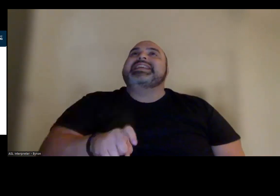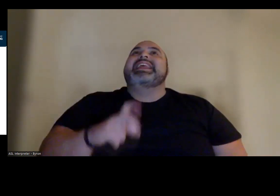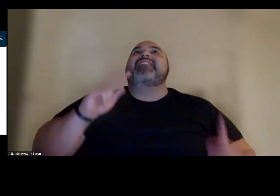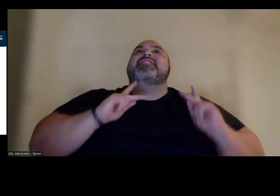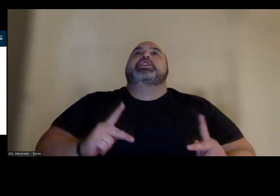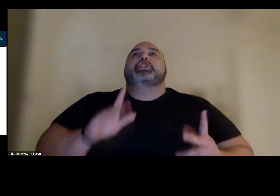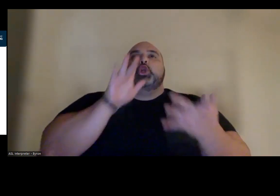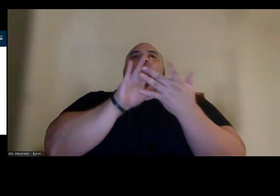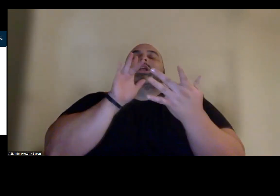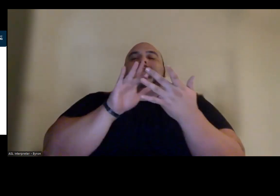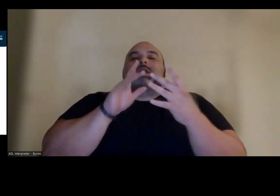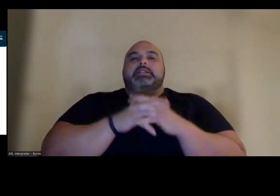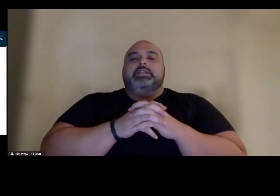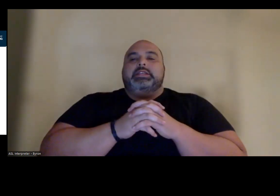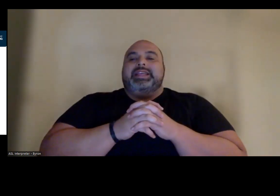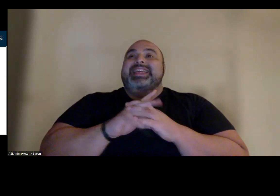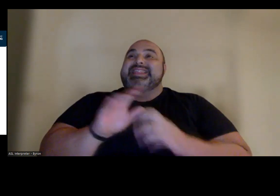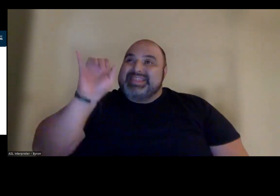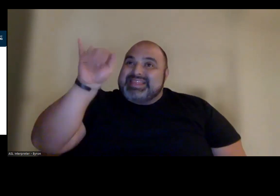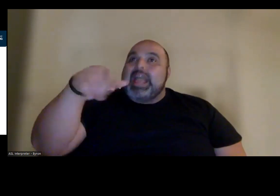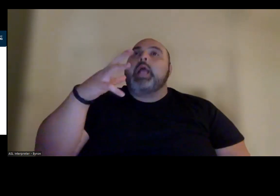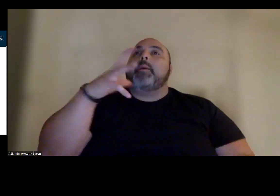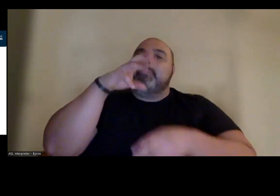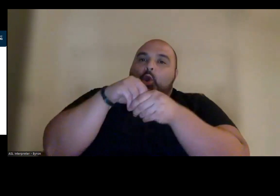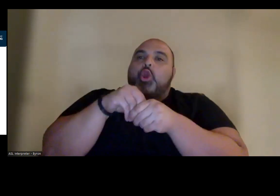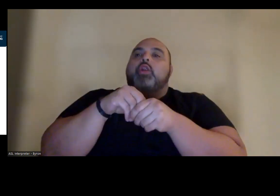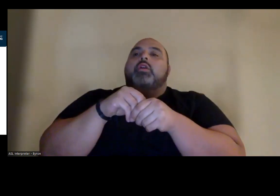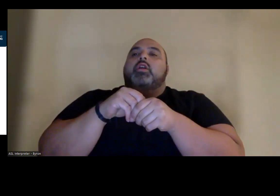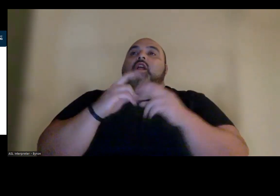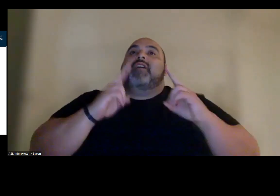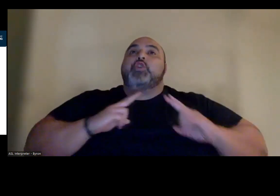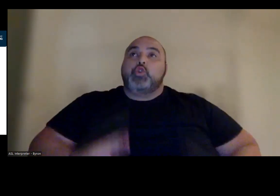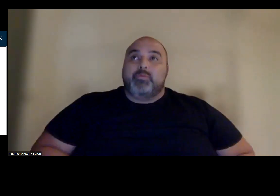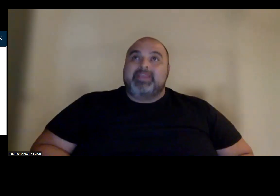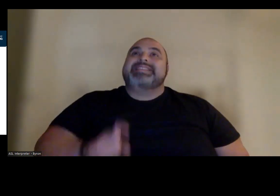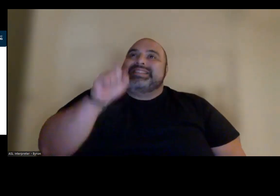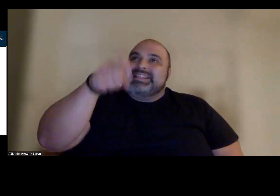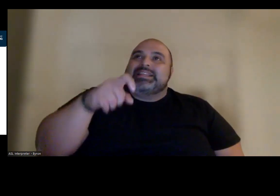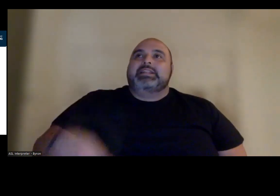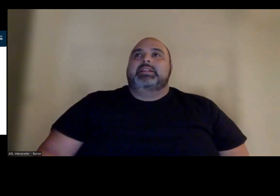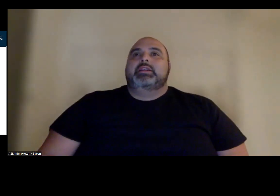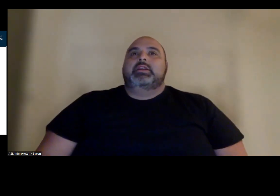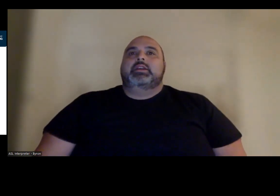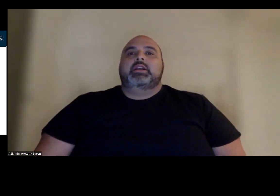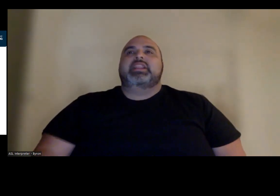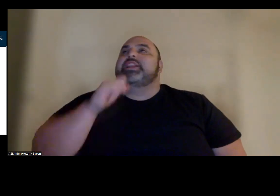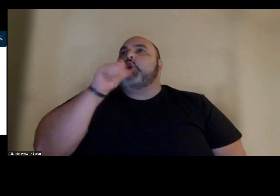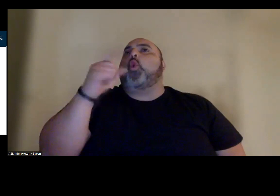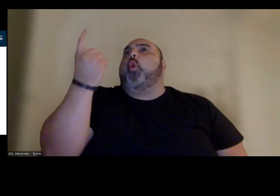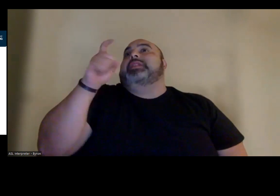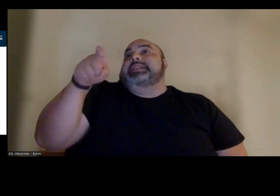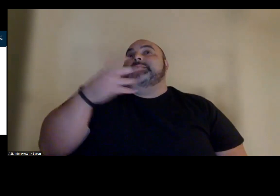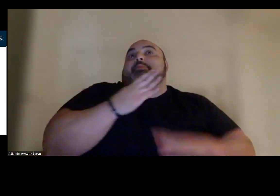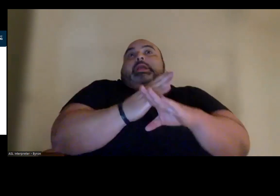contact. That is part of what human beings need. They don't just need to be